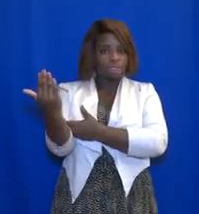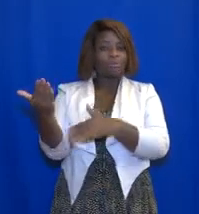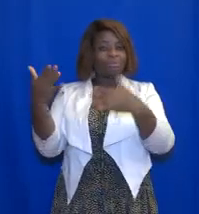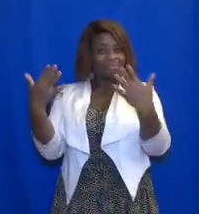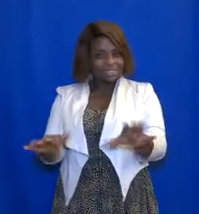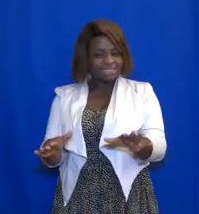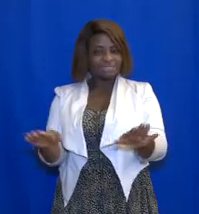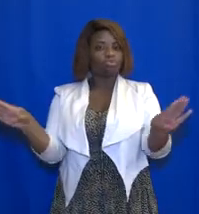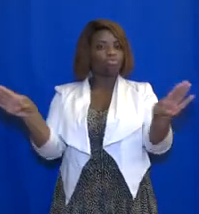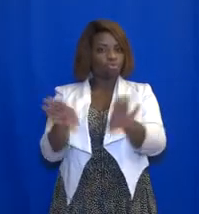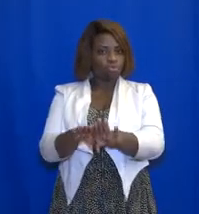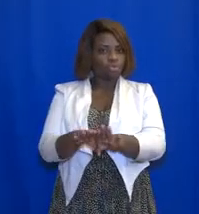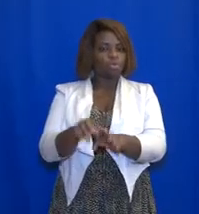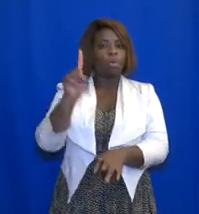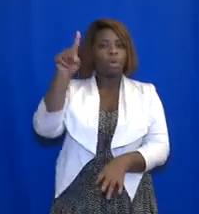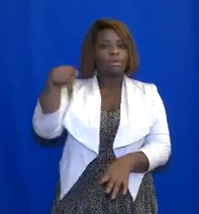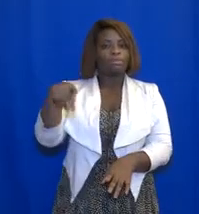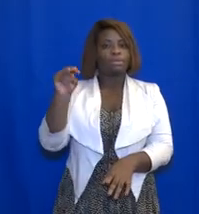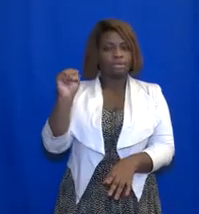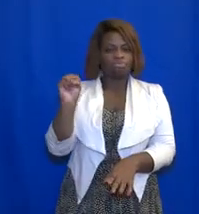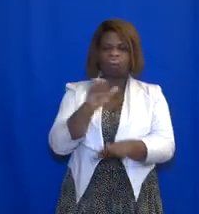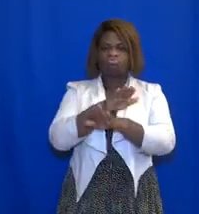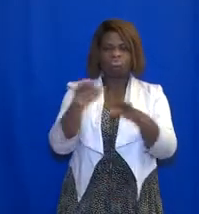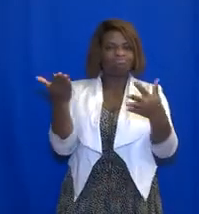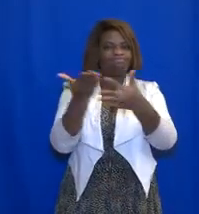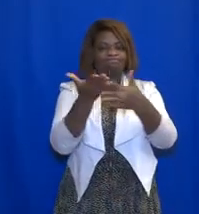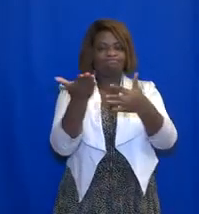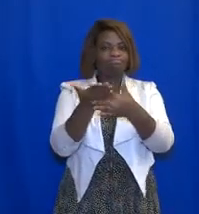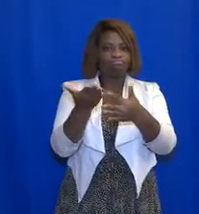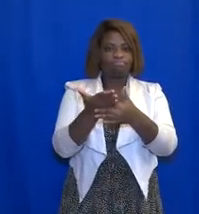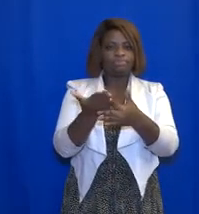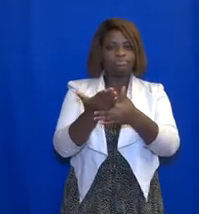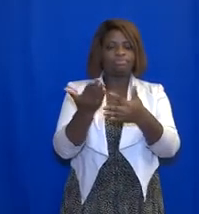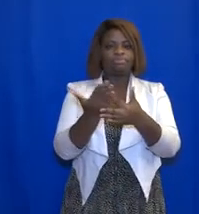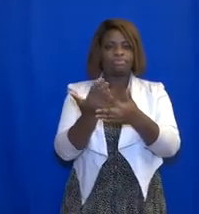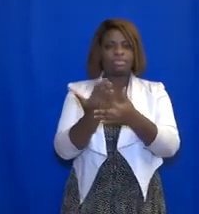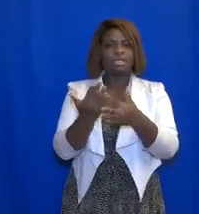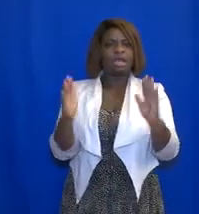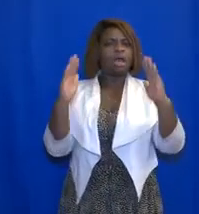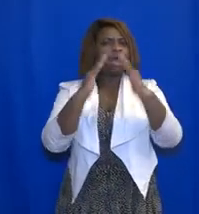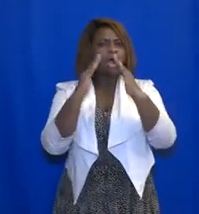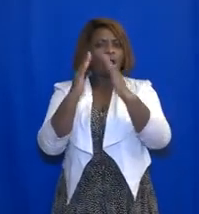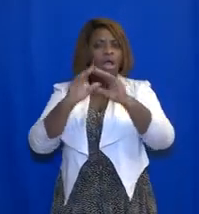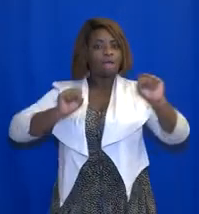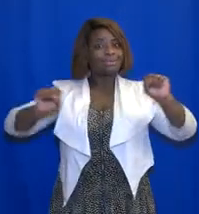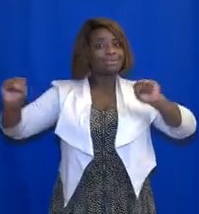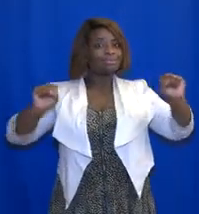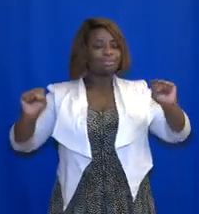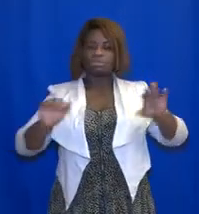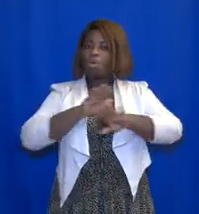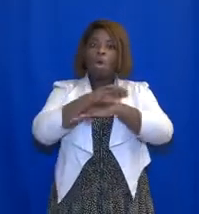breaks outside the classroom will be permitted. Assemblies and sporting events are